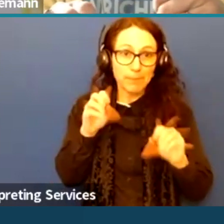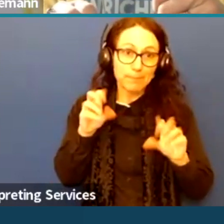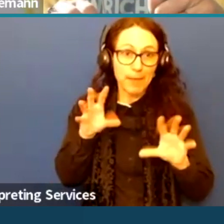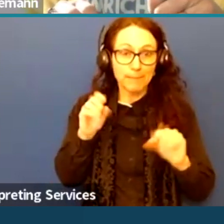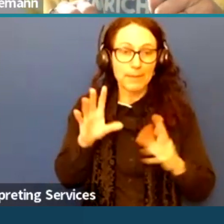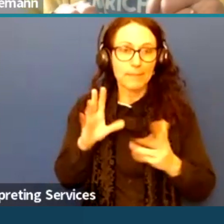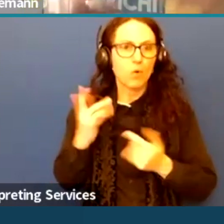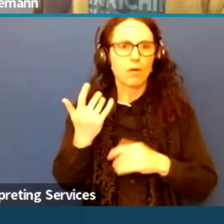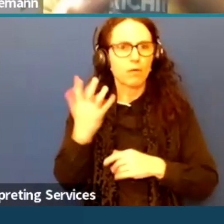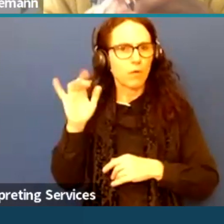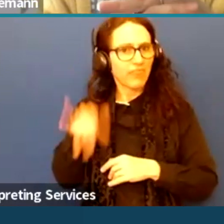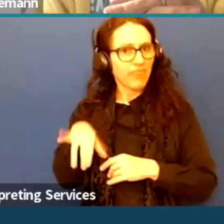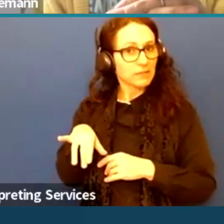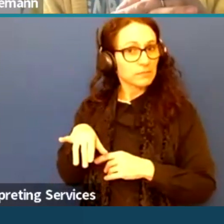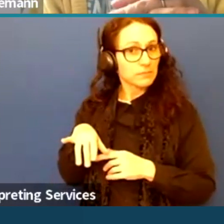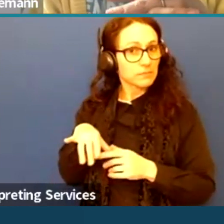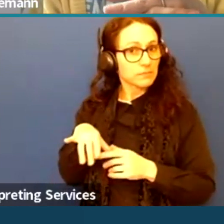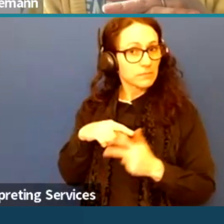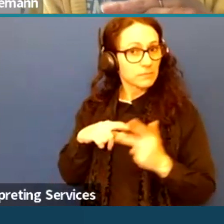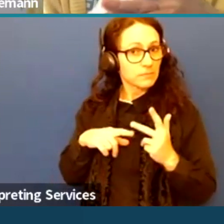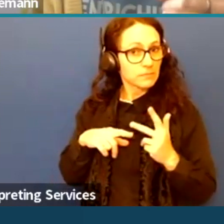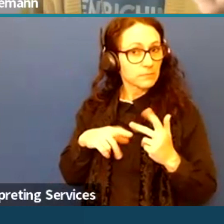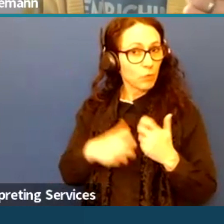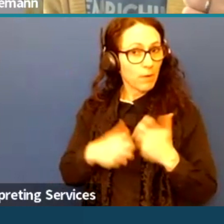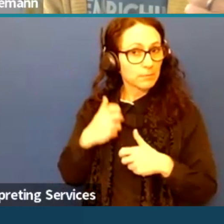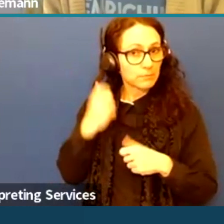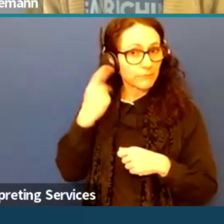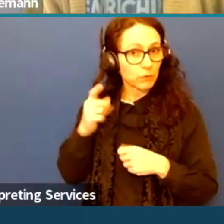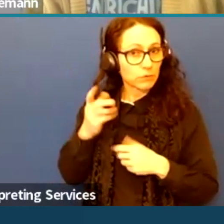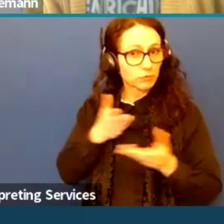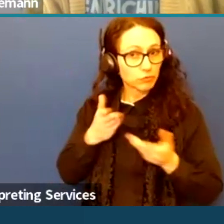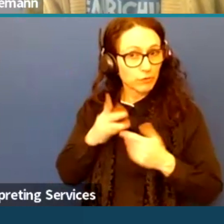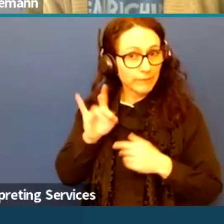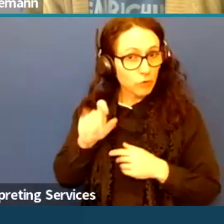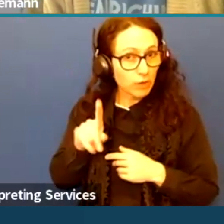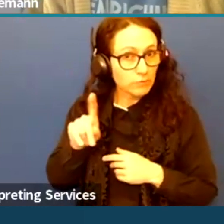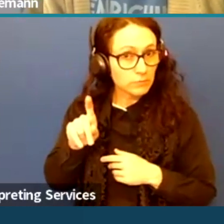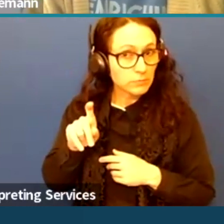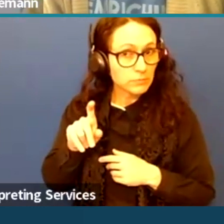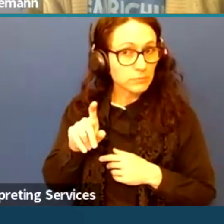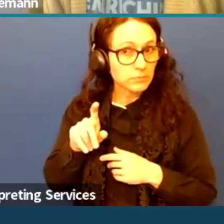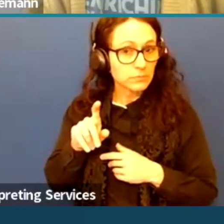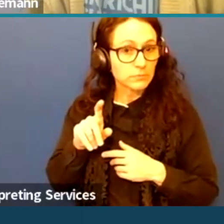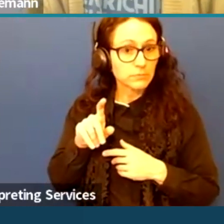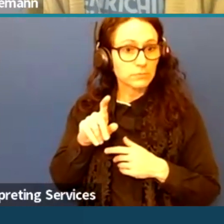service dogs, and are sensory friendly performances then better for folks that are working with service dogs?